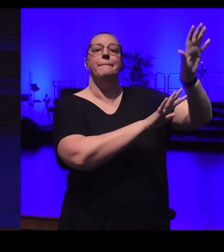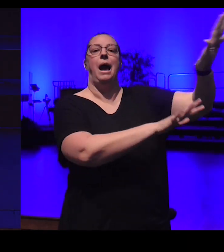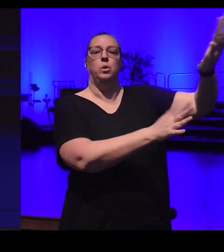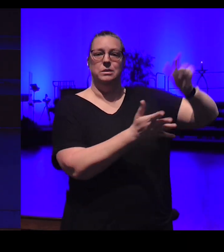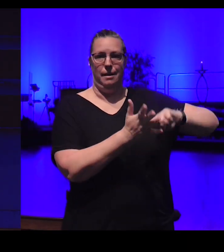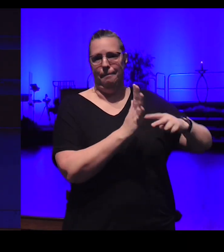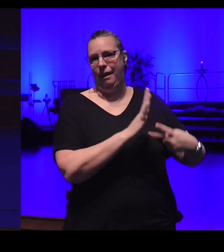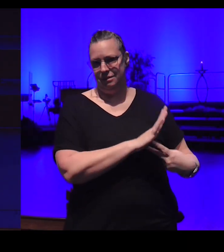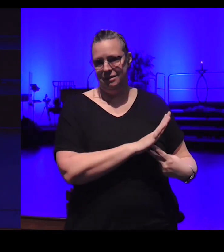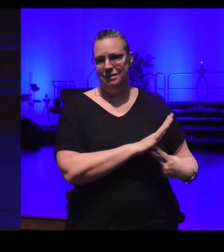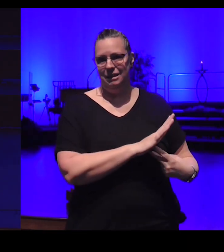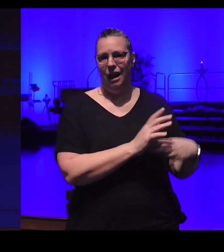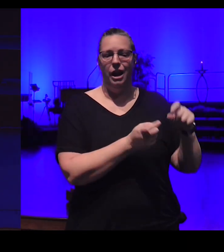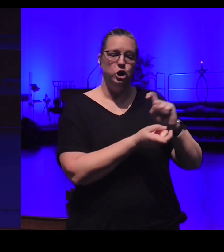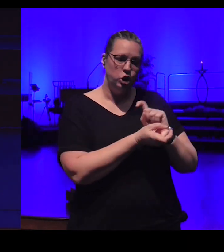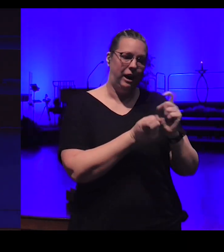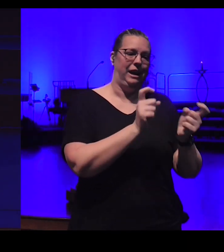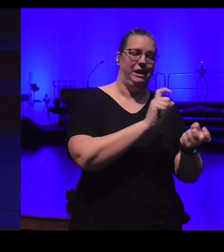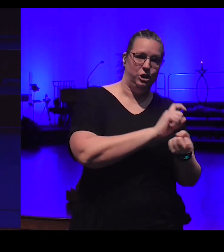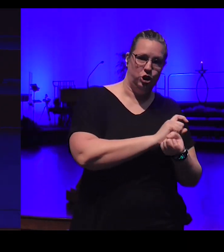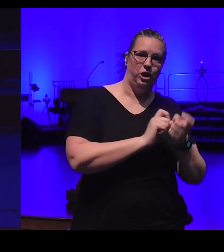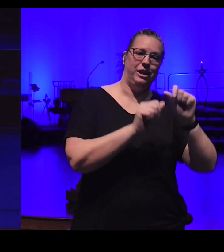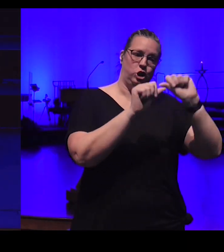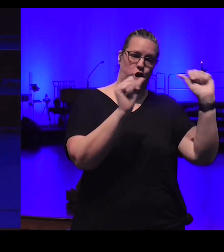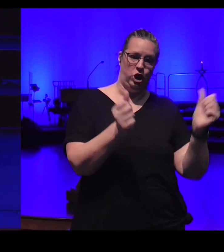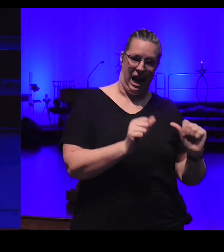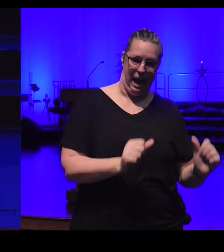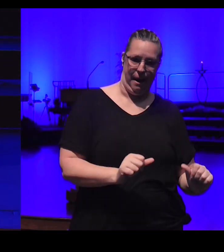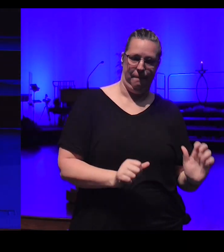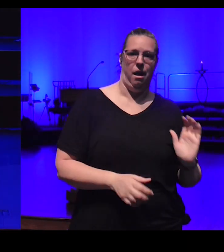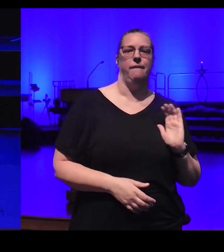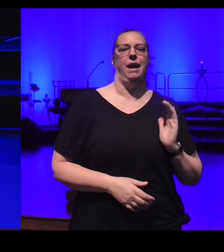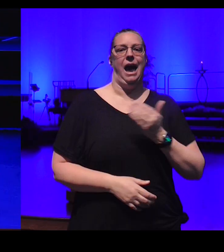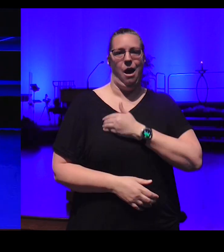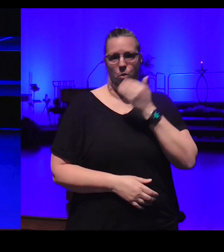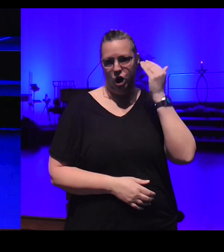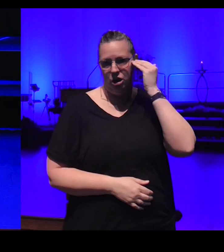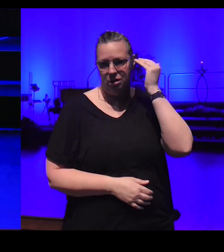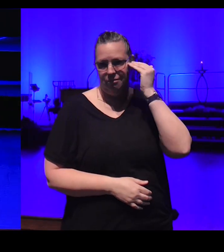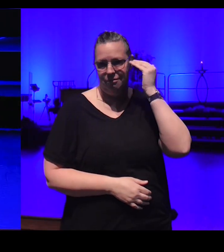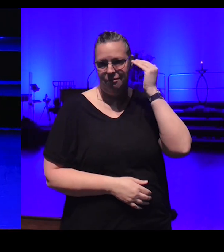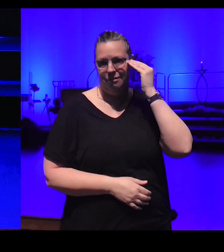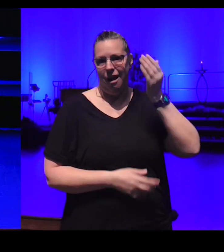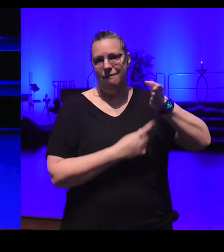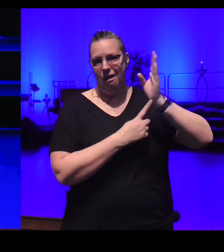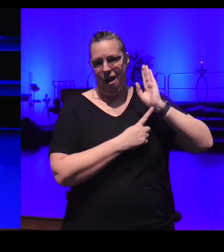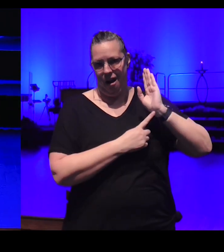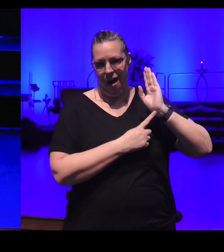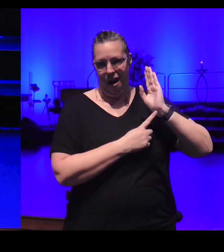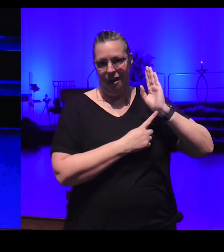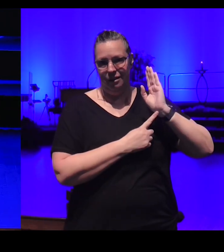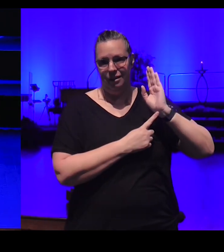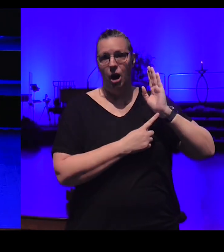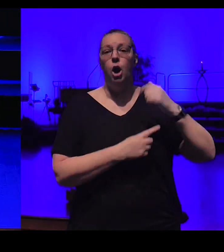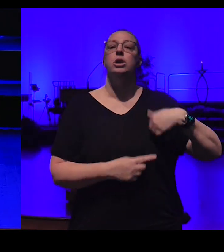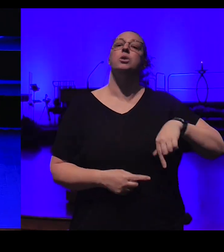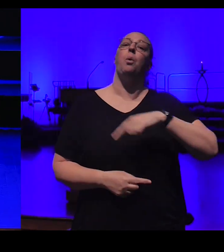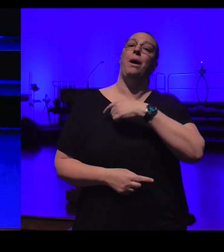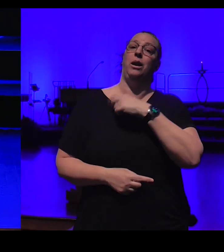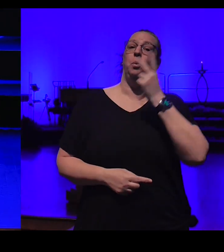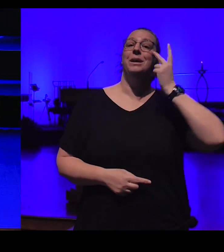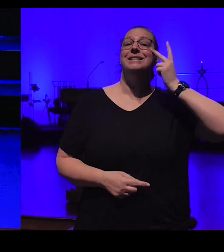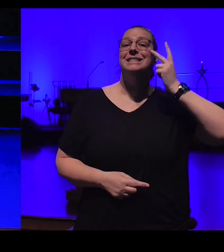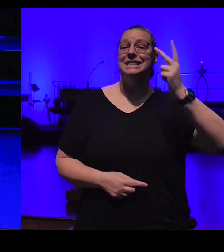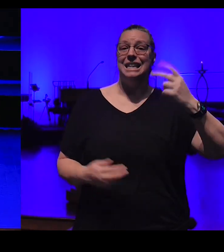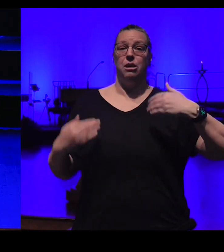to, the changing shape of our consciousness. It happens when we uplift our thoughts, when we see